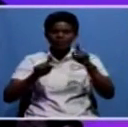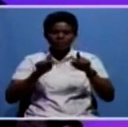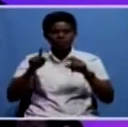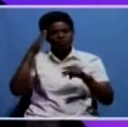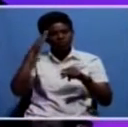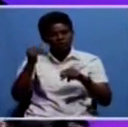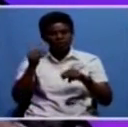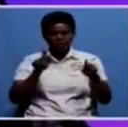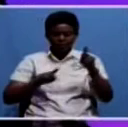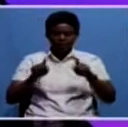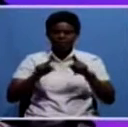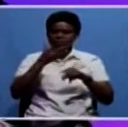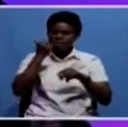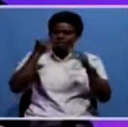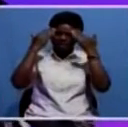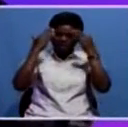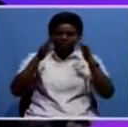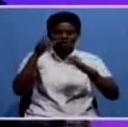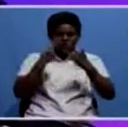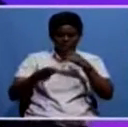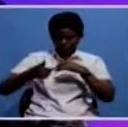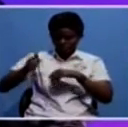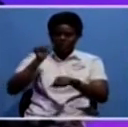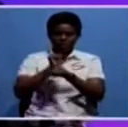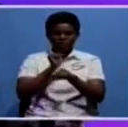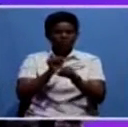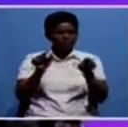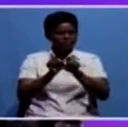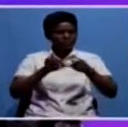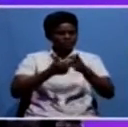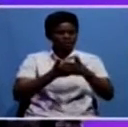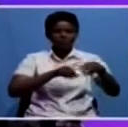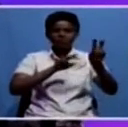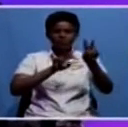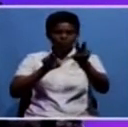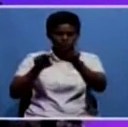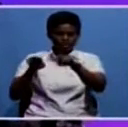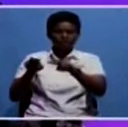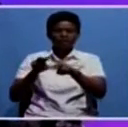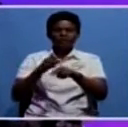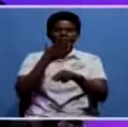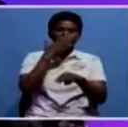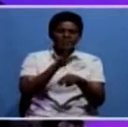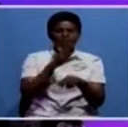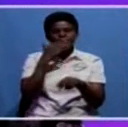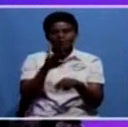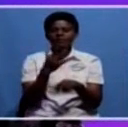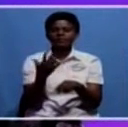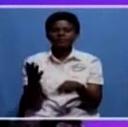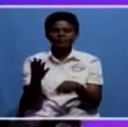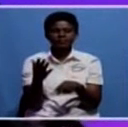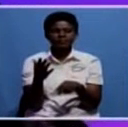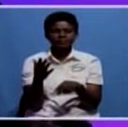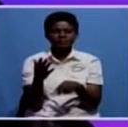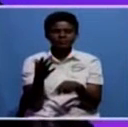the citizens should be aware on what they do and also on how to monitor illicit inflows. So what are you saying, Minister,